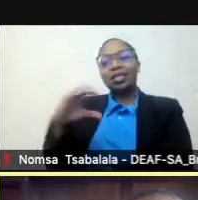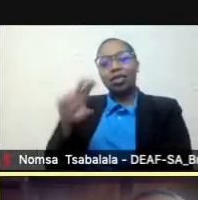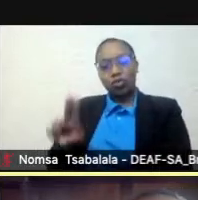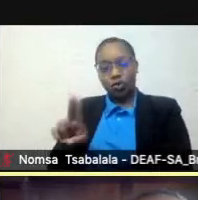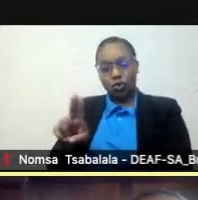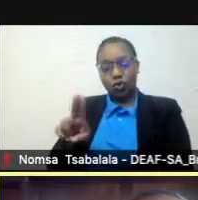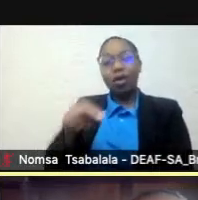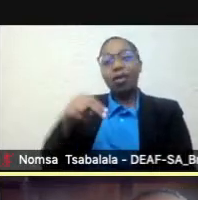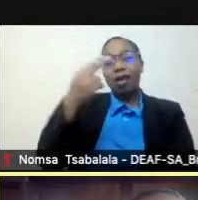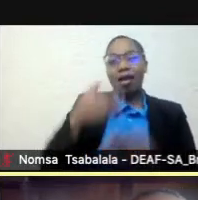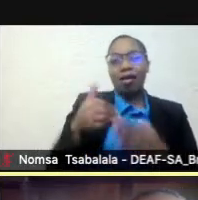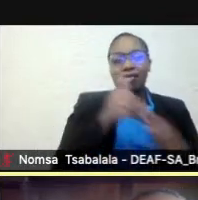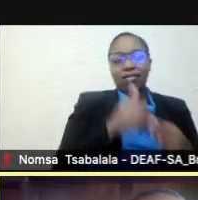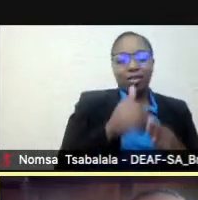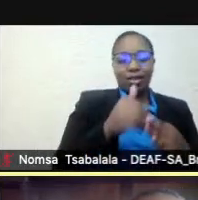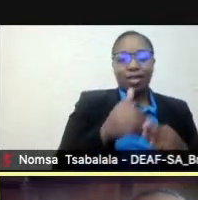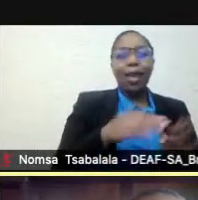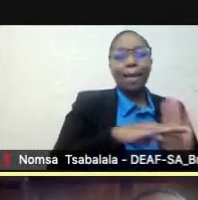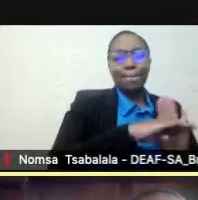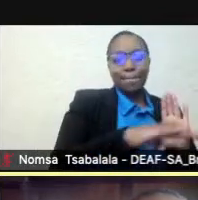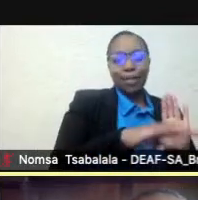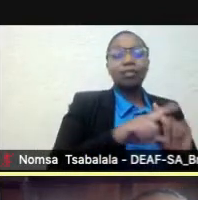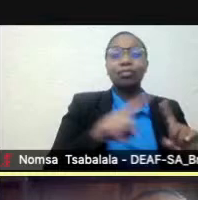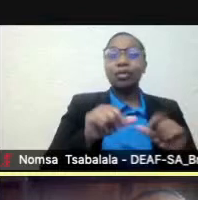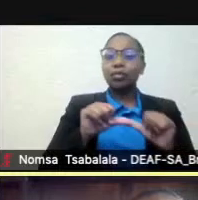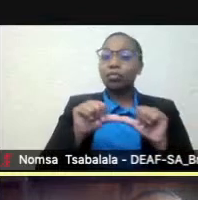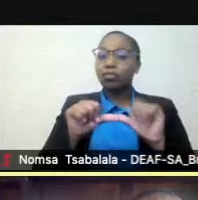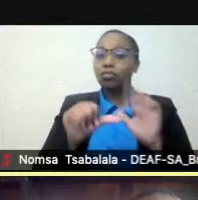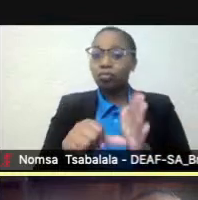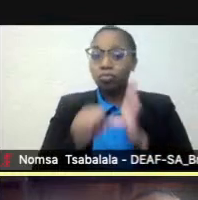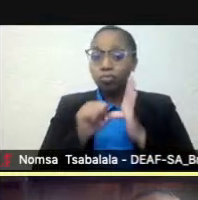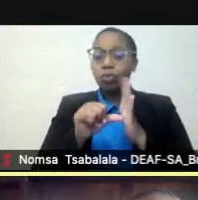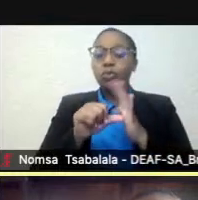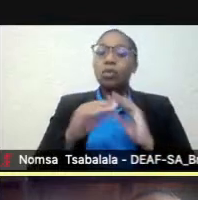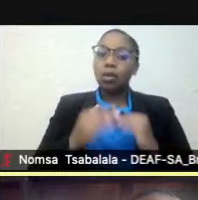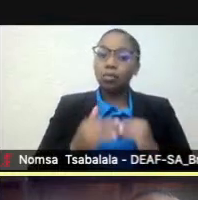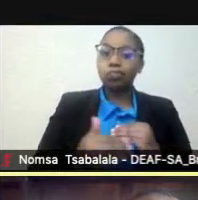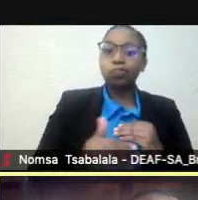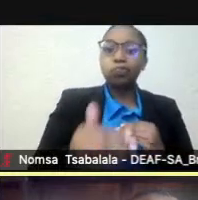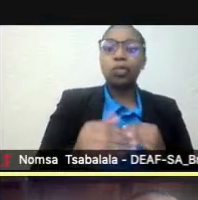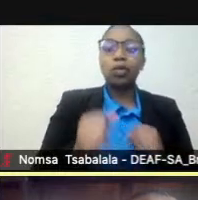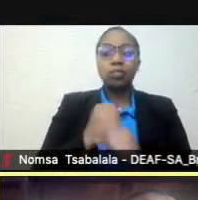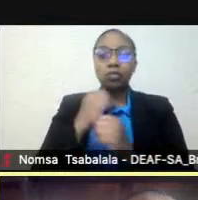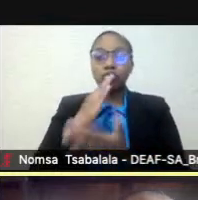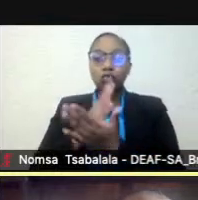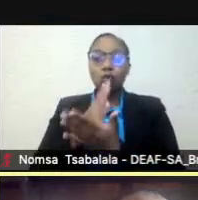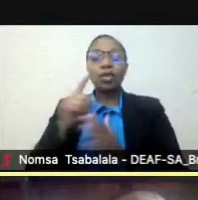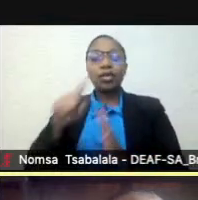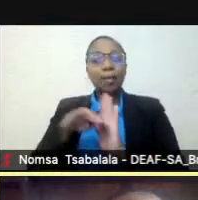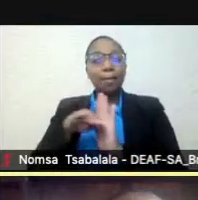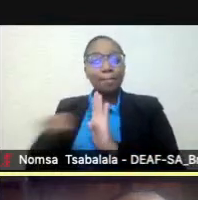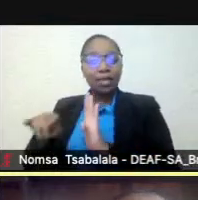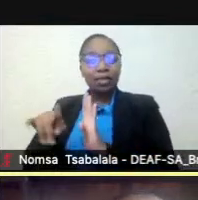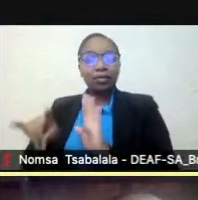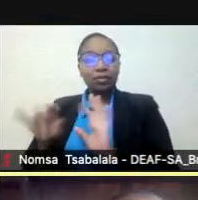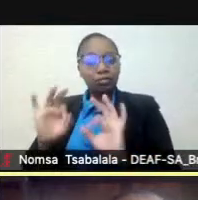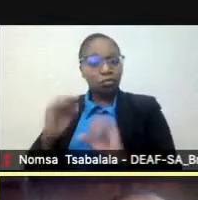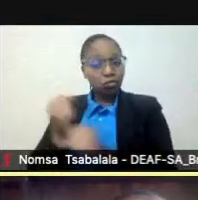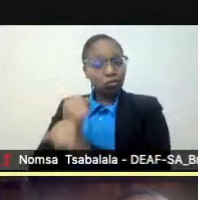very important arm of ensuring that beds are functional is having human resources